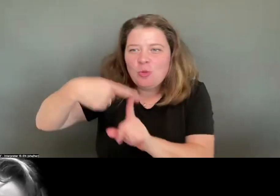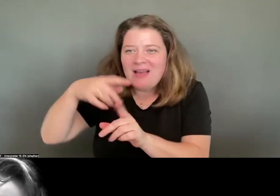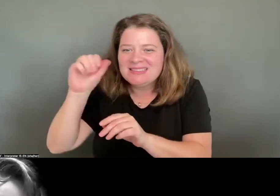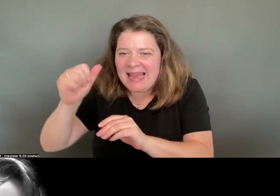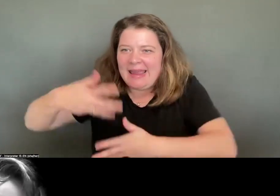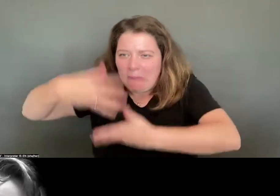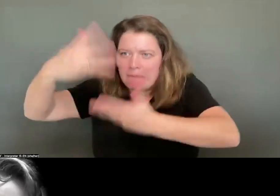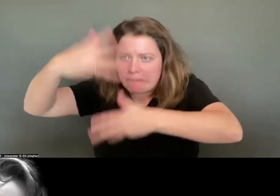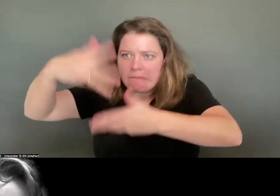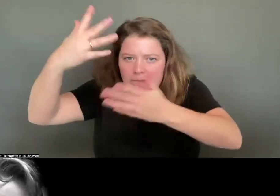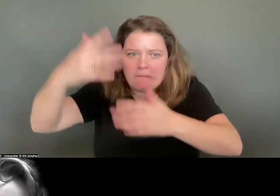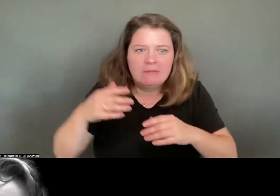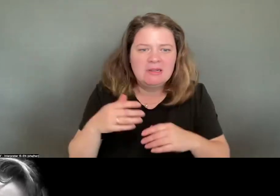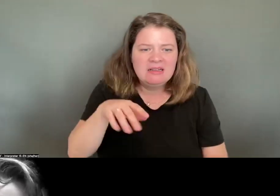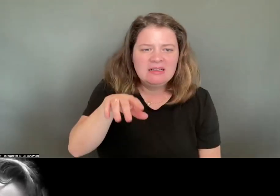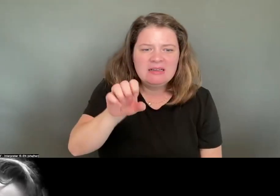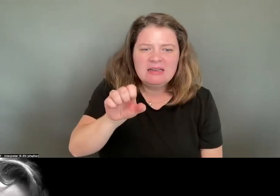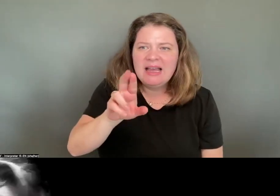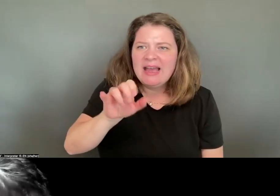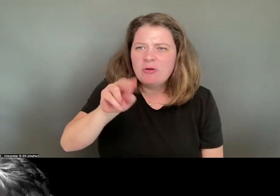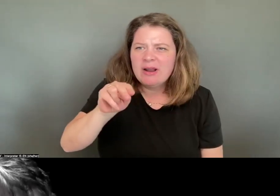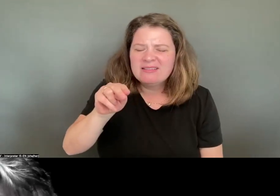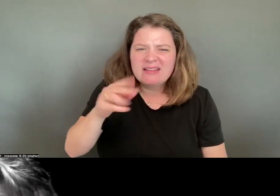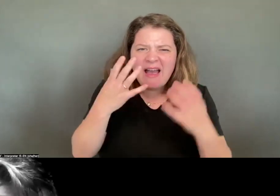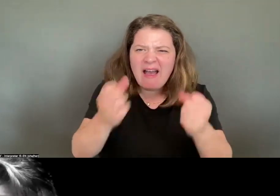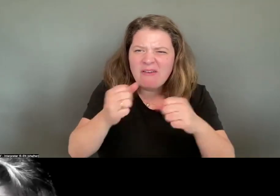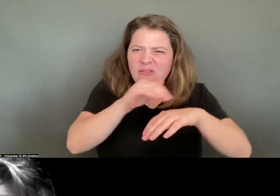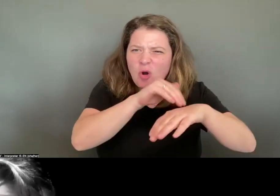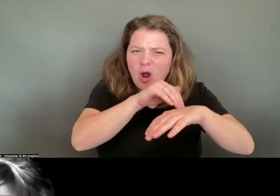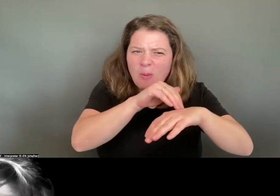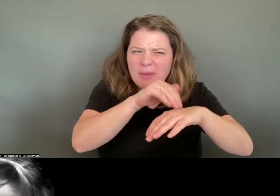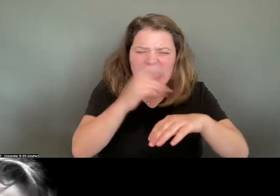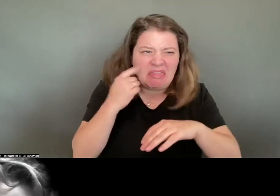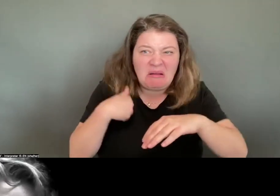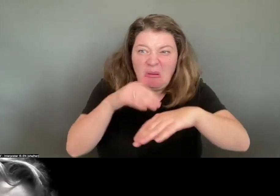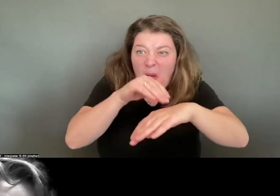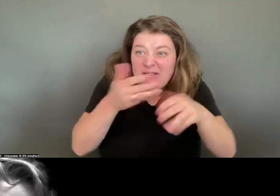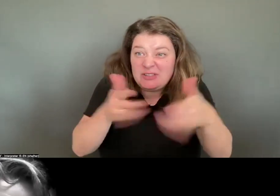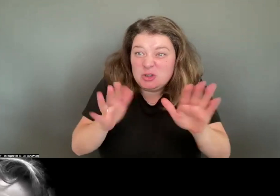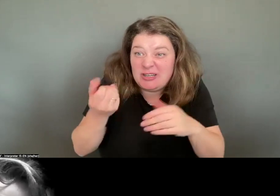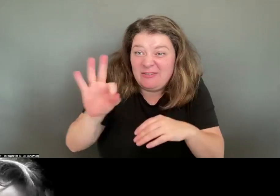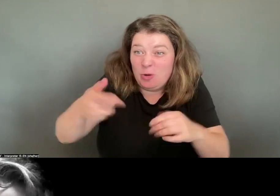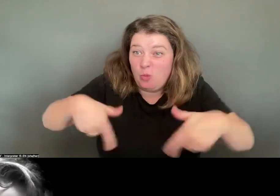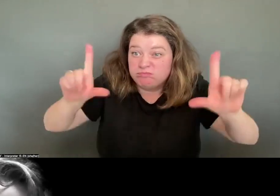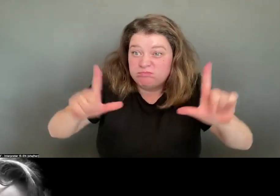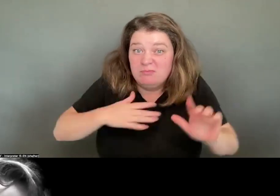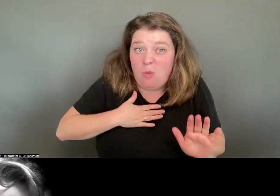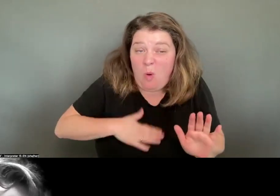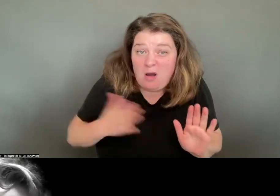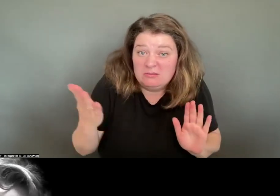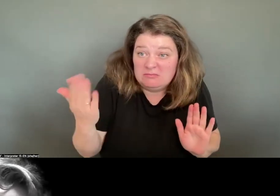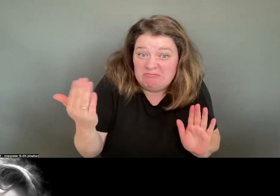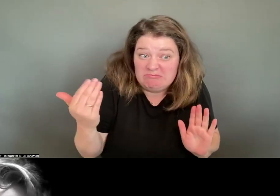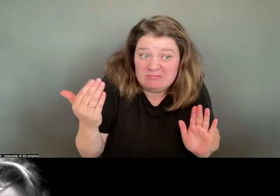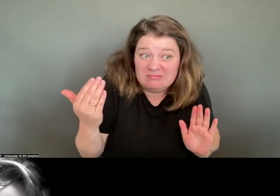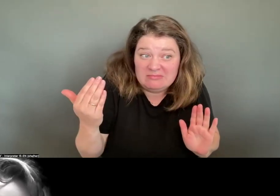So Erin has a couple of comments, but I think they're just comments. But Erin, if you want to jump in, please do. And